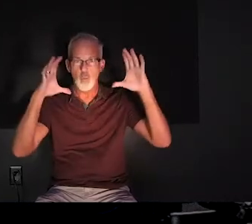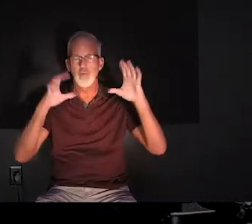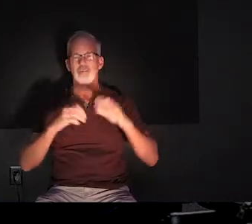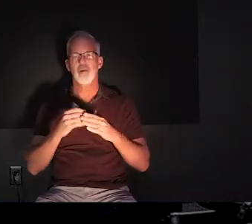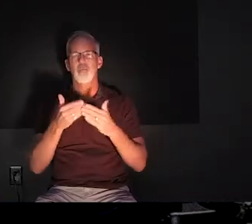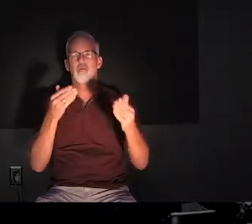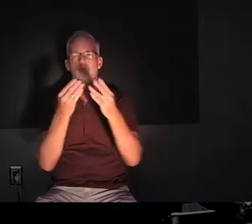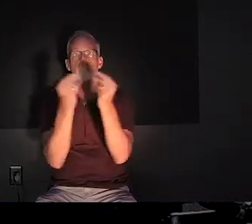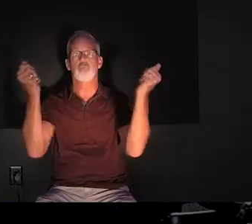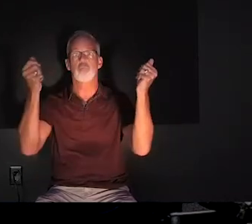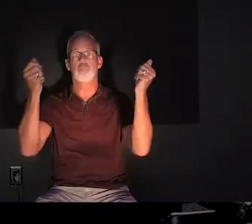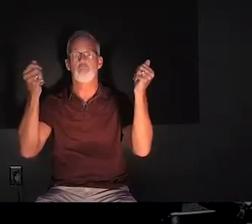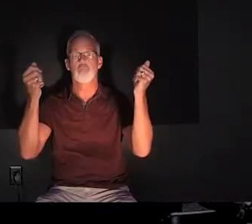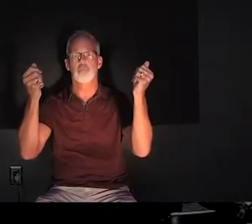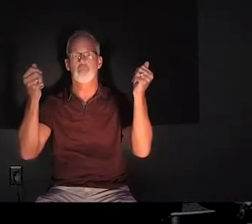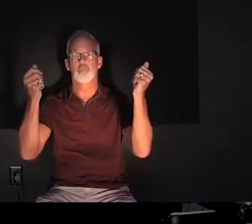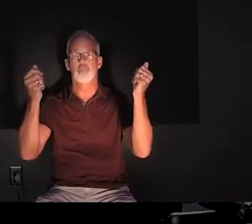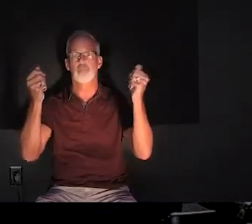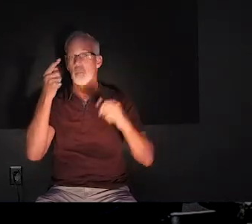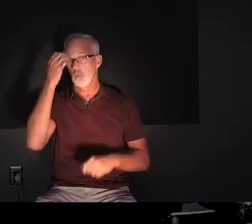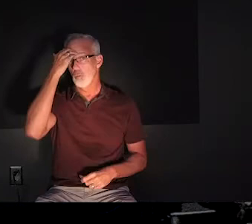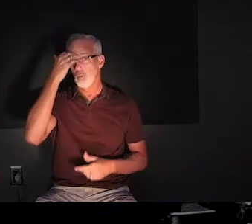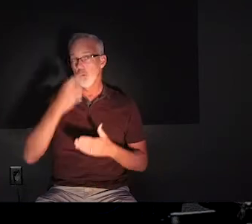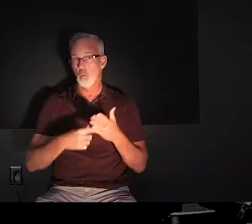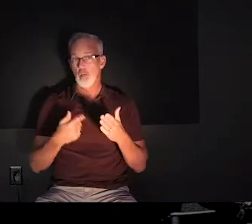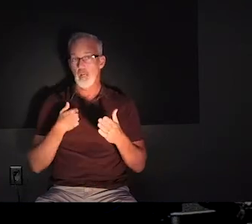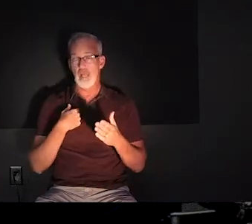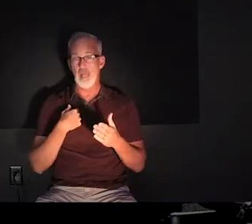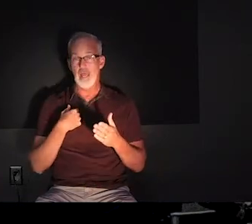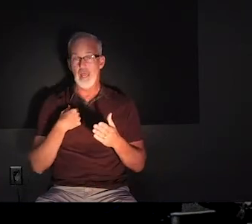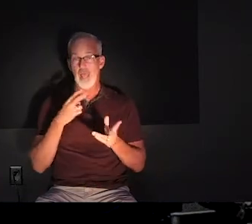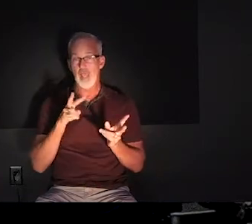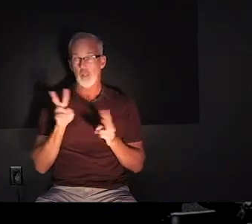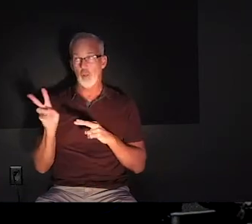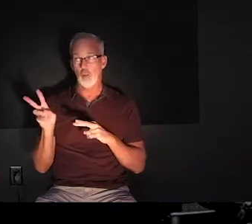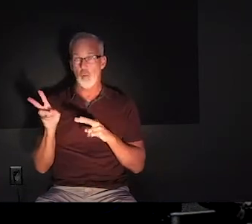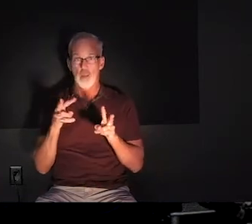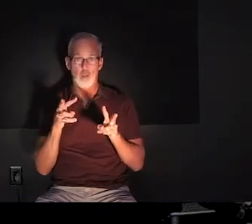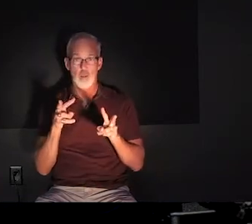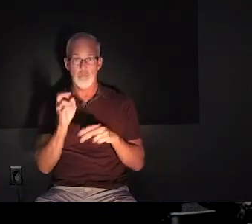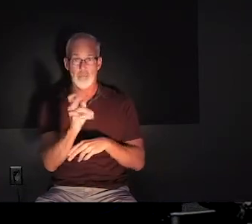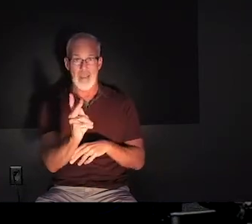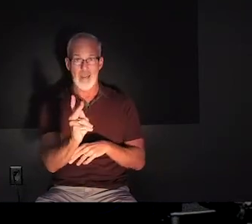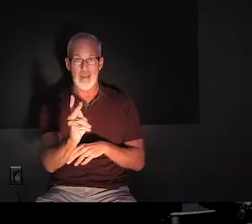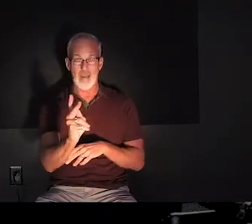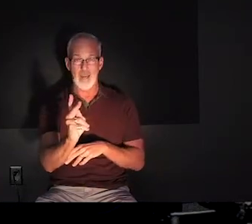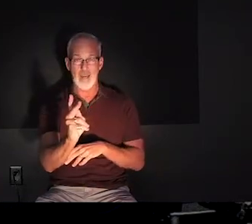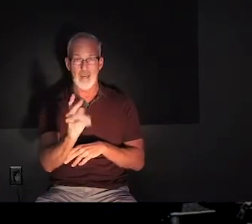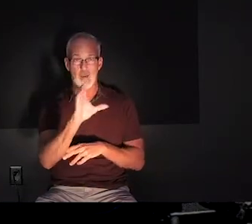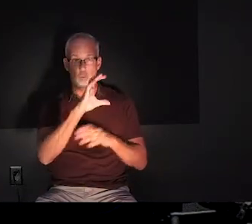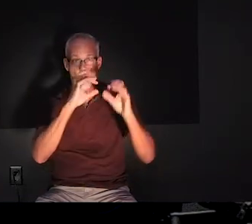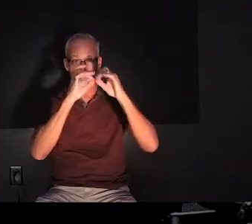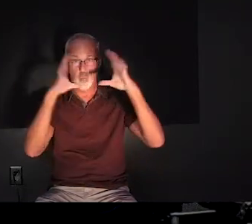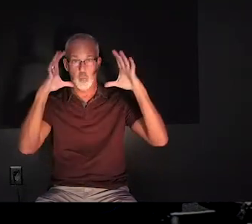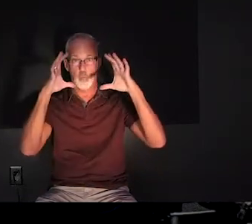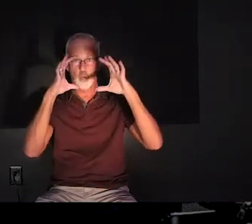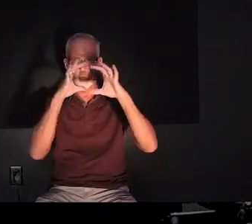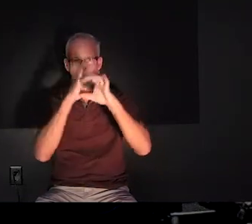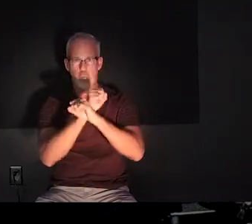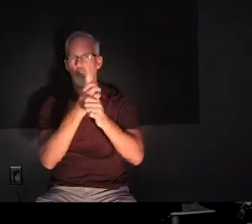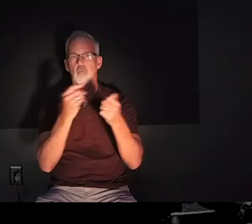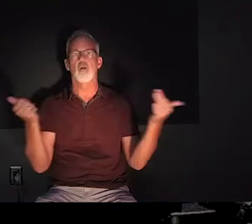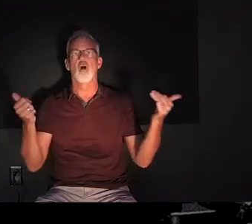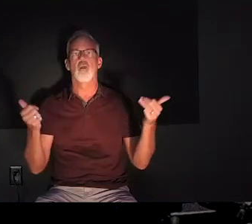window. But you know what? I could turn around and come back, and it was gone.